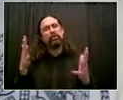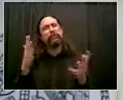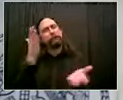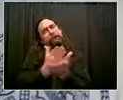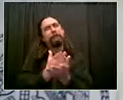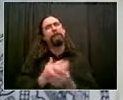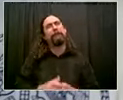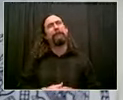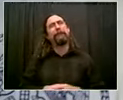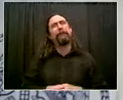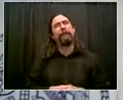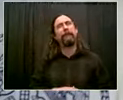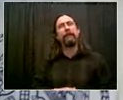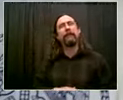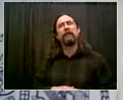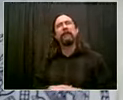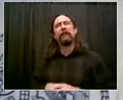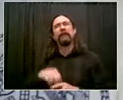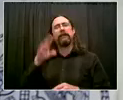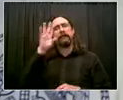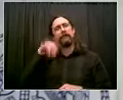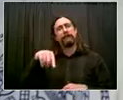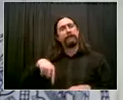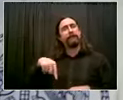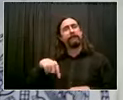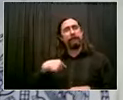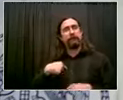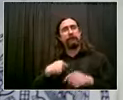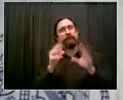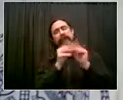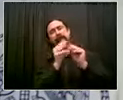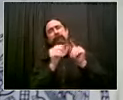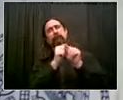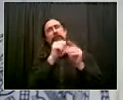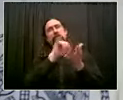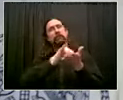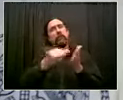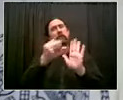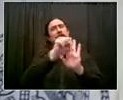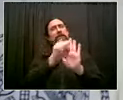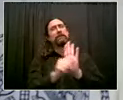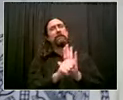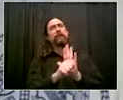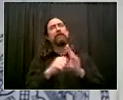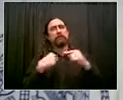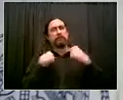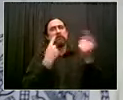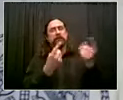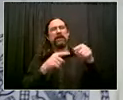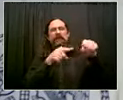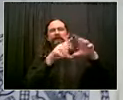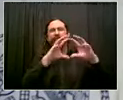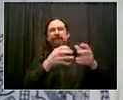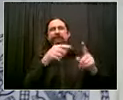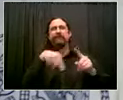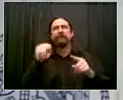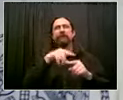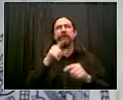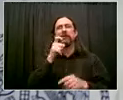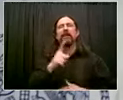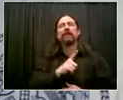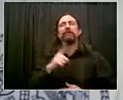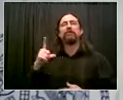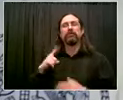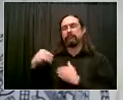help. In conversations with the legislative leaders and members of the legislature, we found a lot of common ground on a